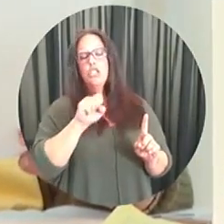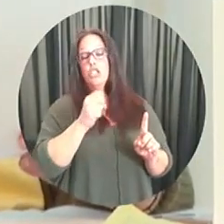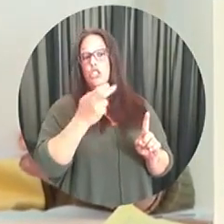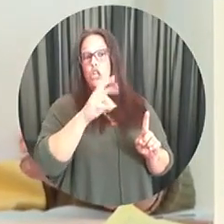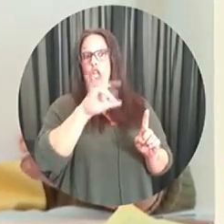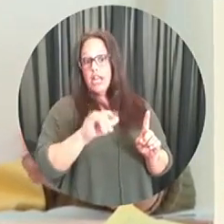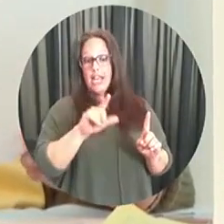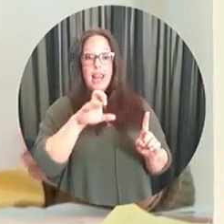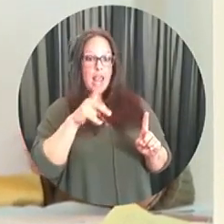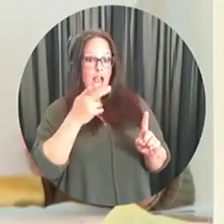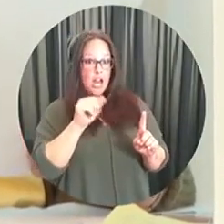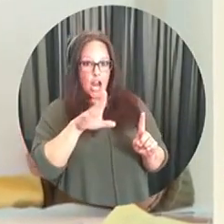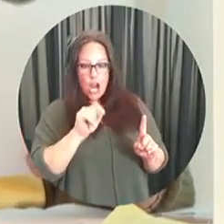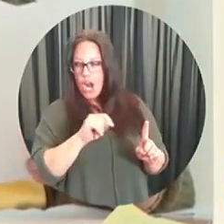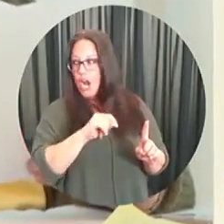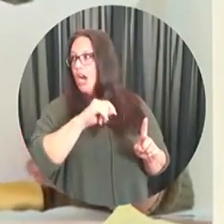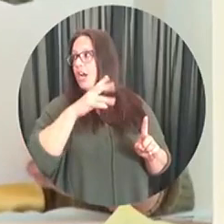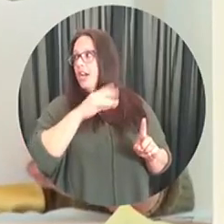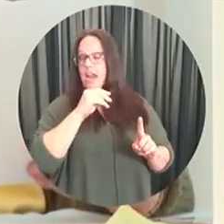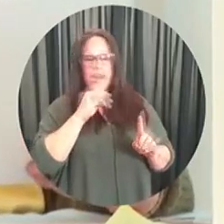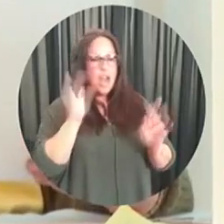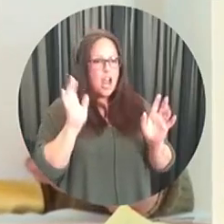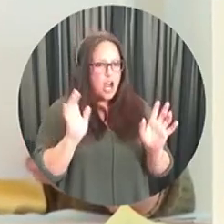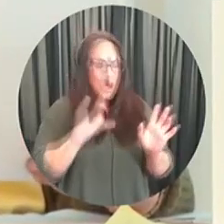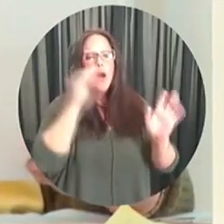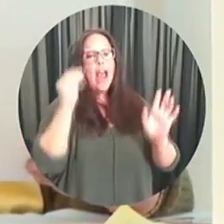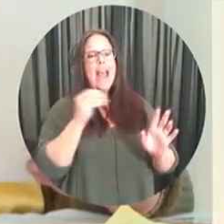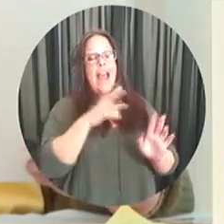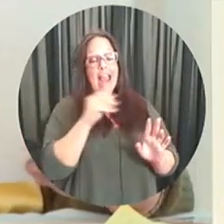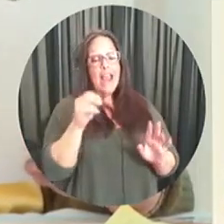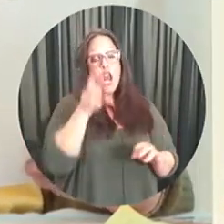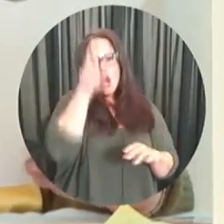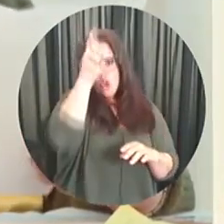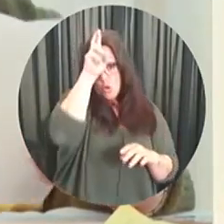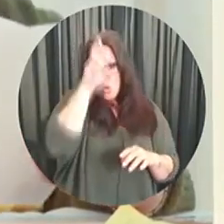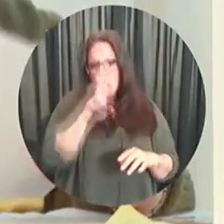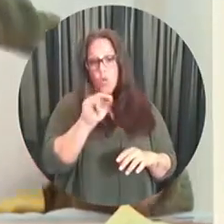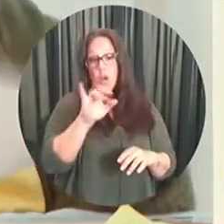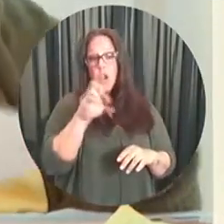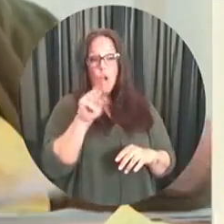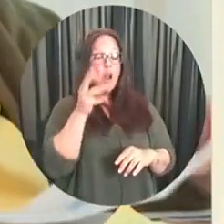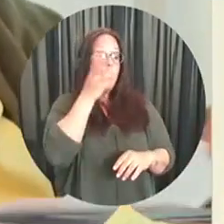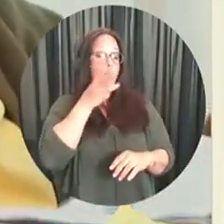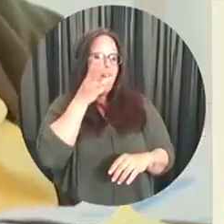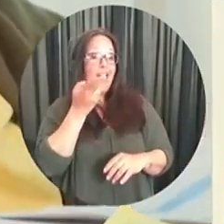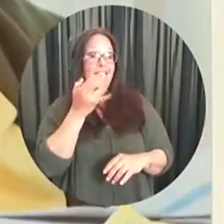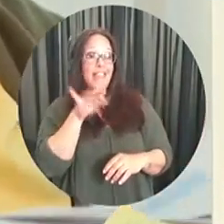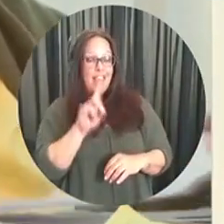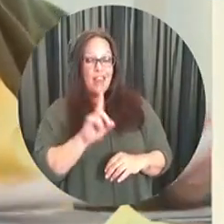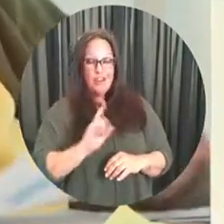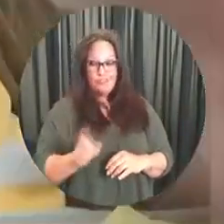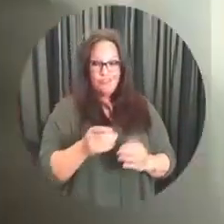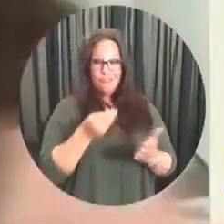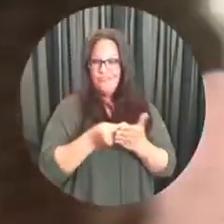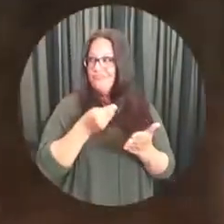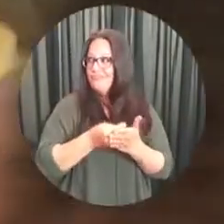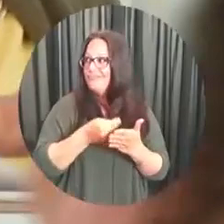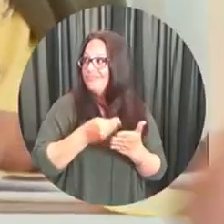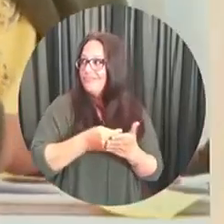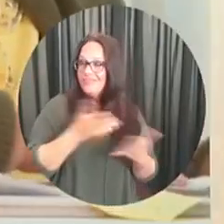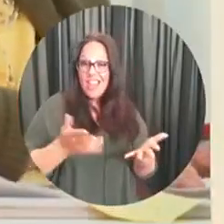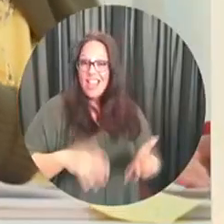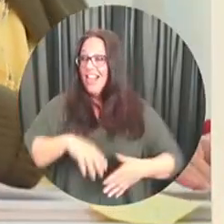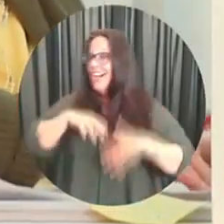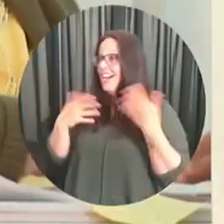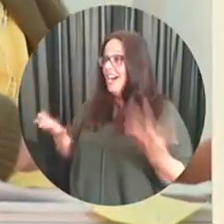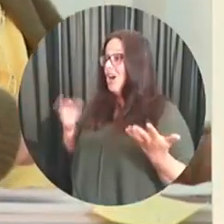Chansey. And I think, oh, and the Unicorn Wine Guild. Thank you so much. Absolutely. Jennifer's busy again. Ryan's busy